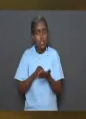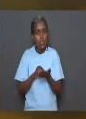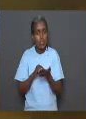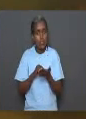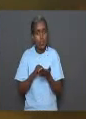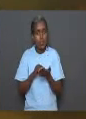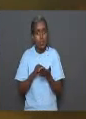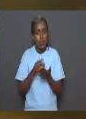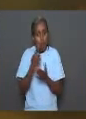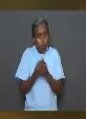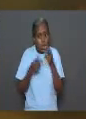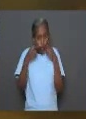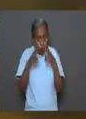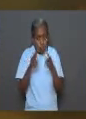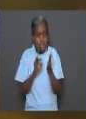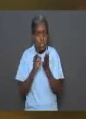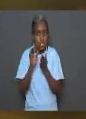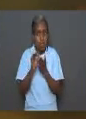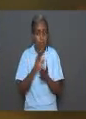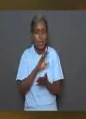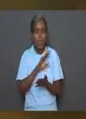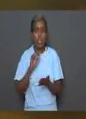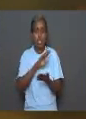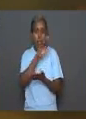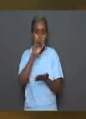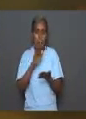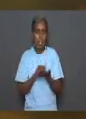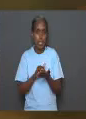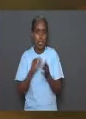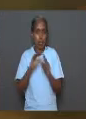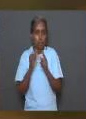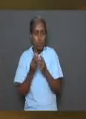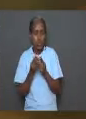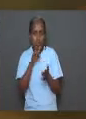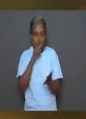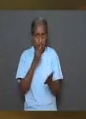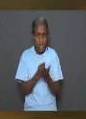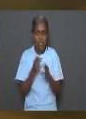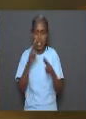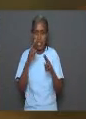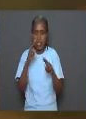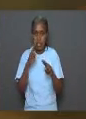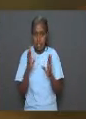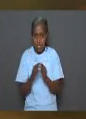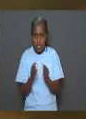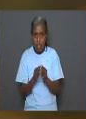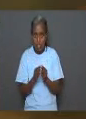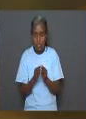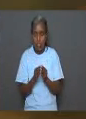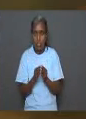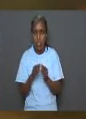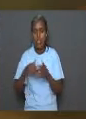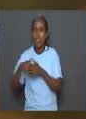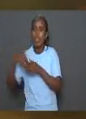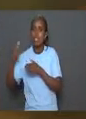number in the middle position of a data set. It would not be affected by an